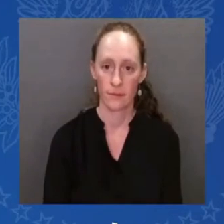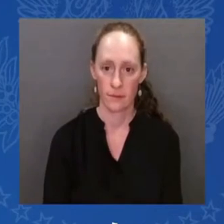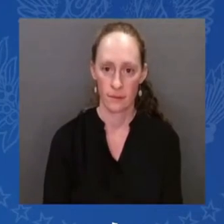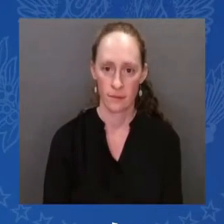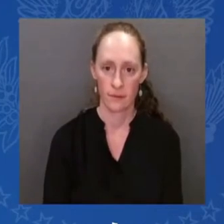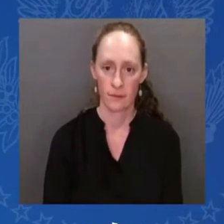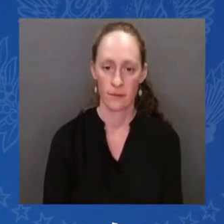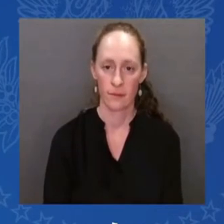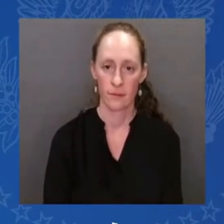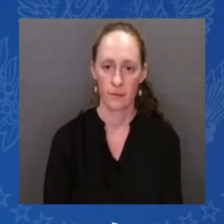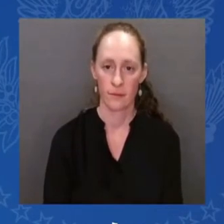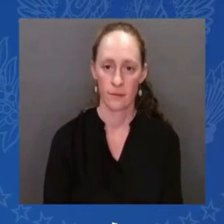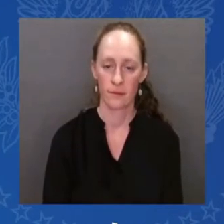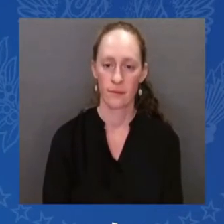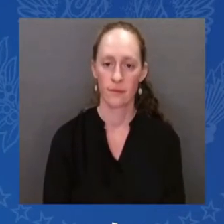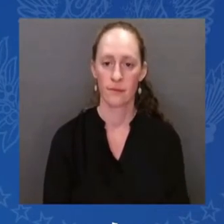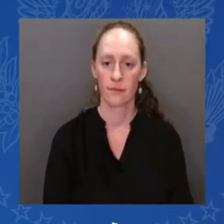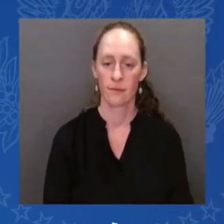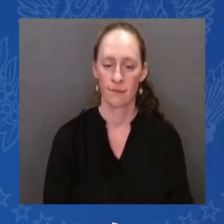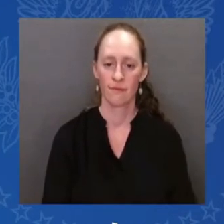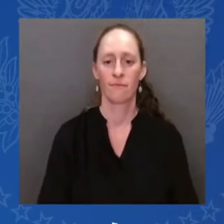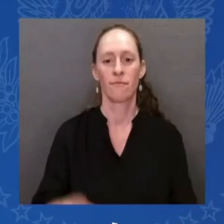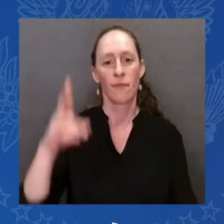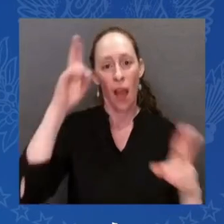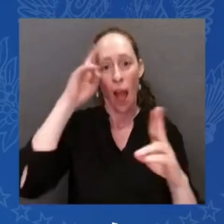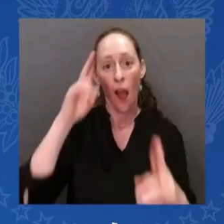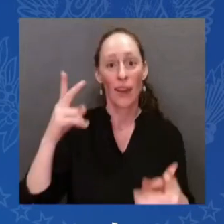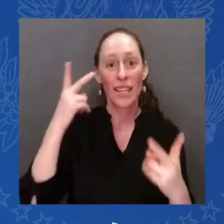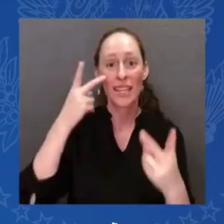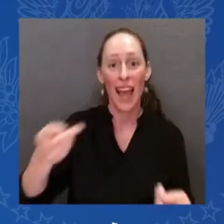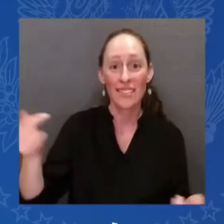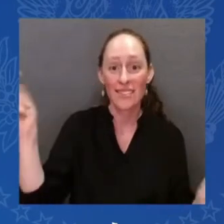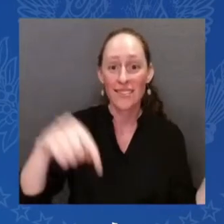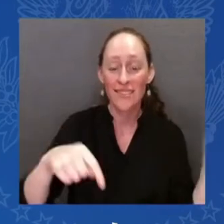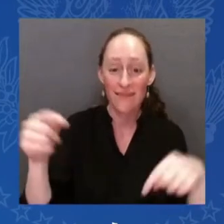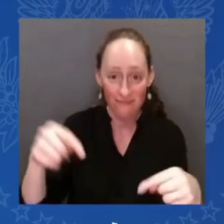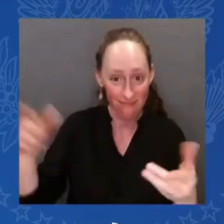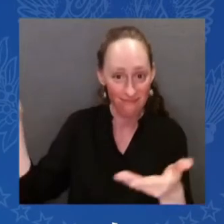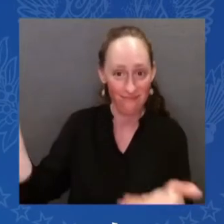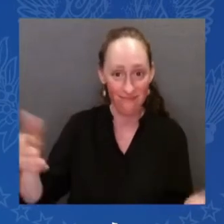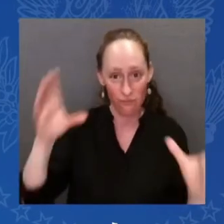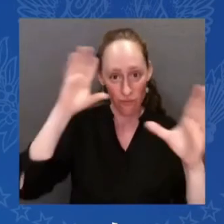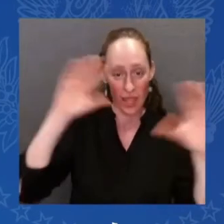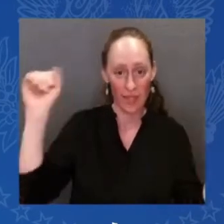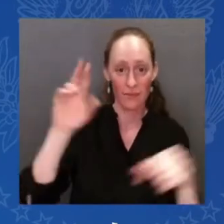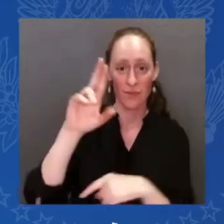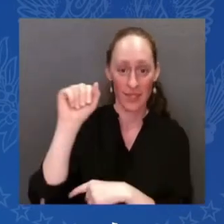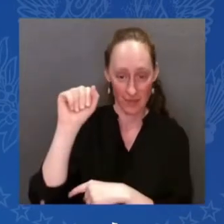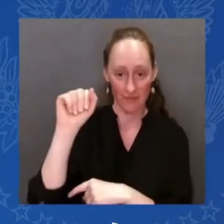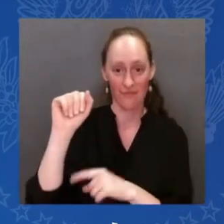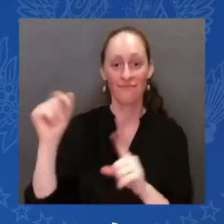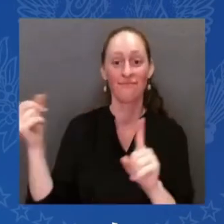distinguished guests, the President of the United States and Dr. Joe Biden, accompanied by Eva Longoria.